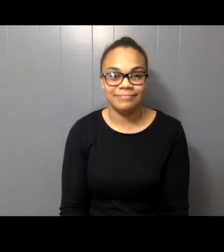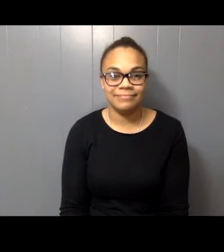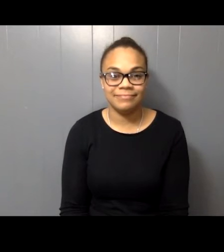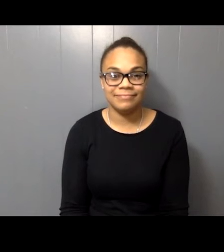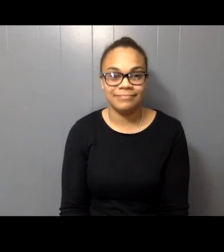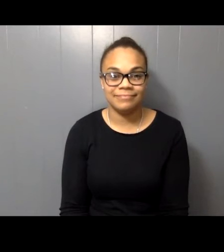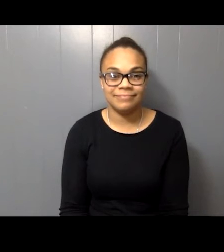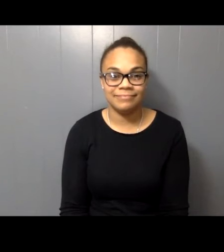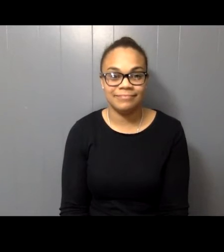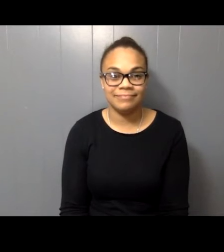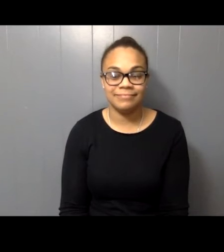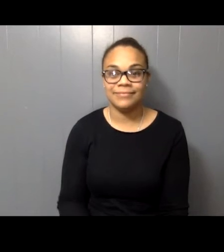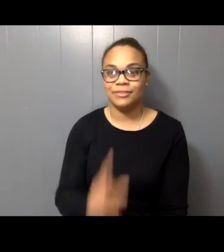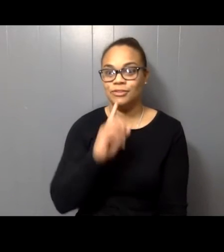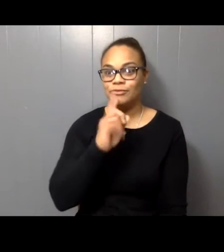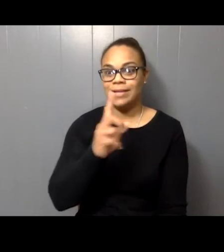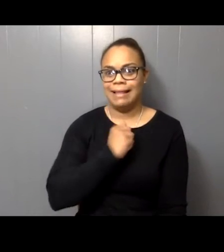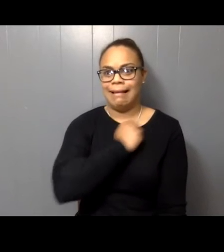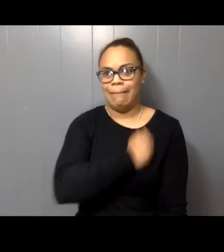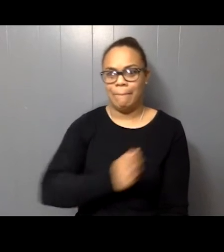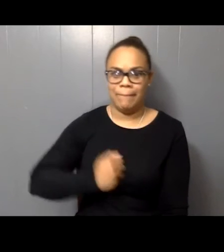I really apologize if you can hear my cat.